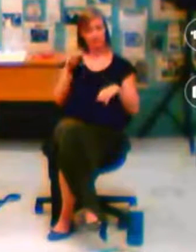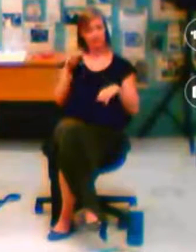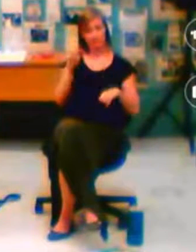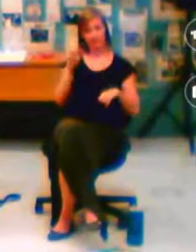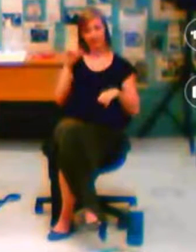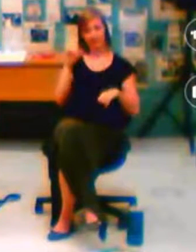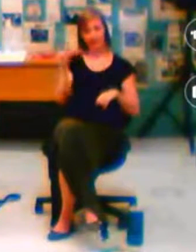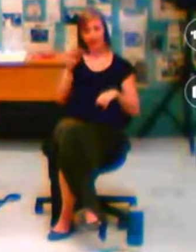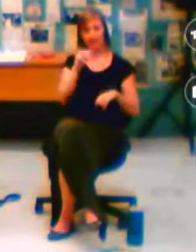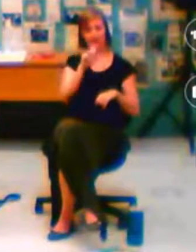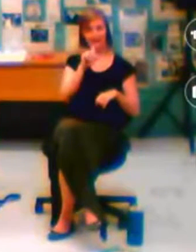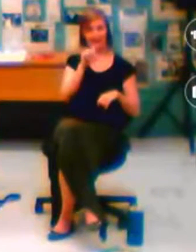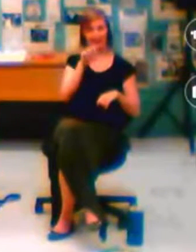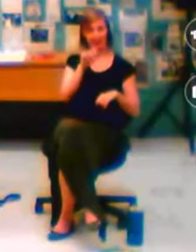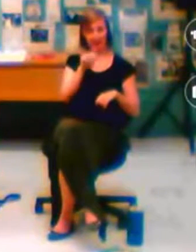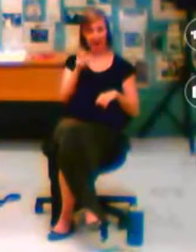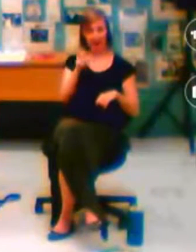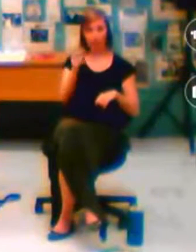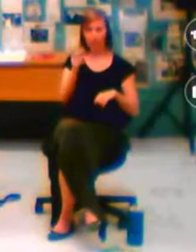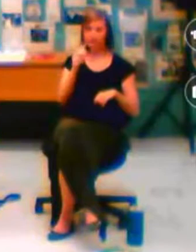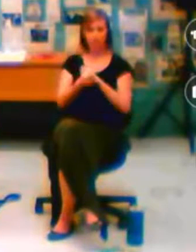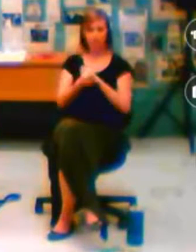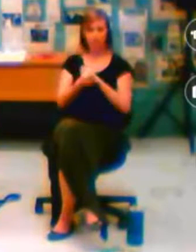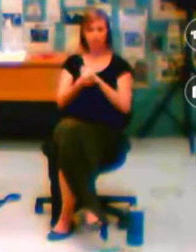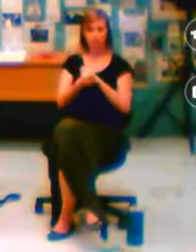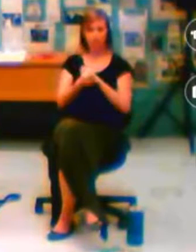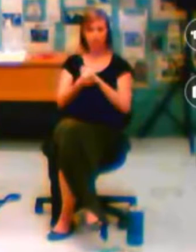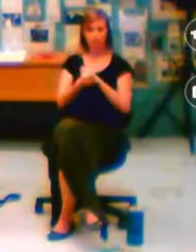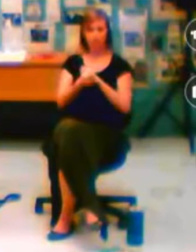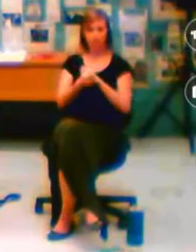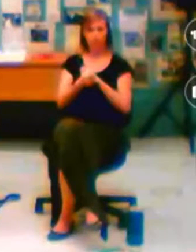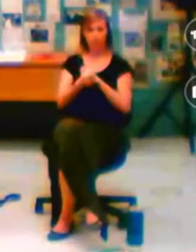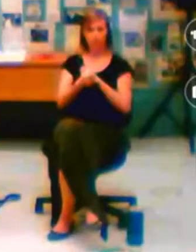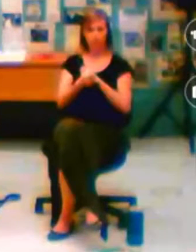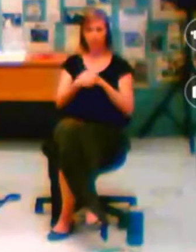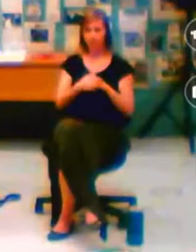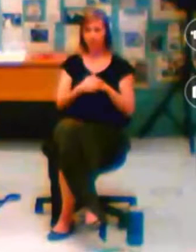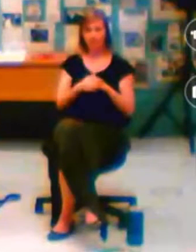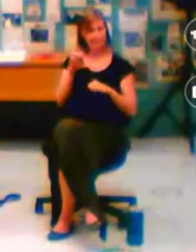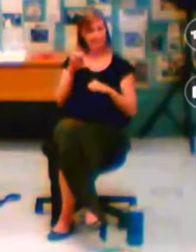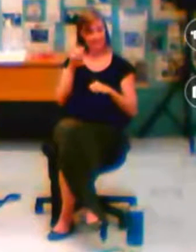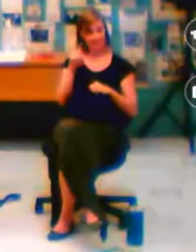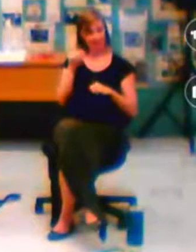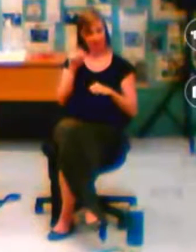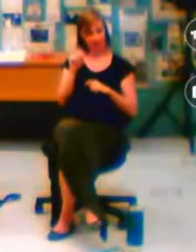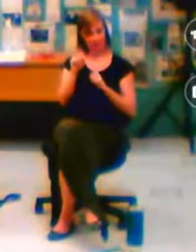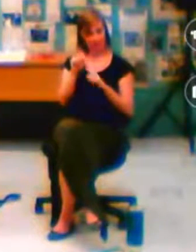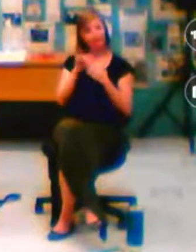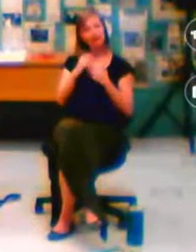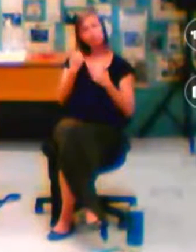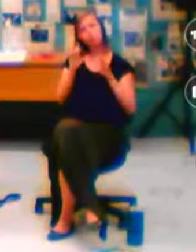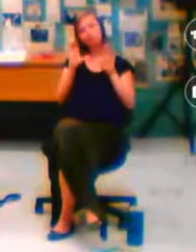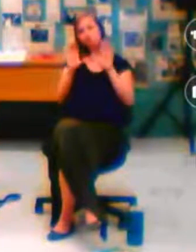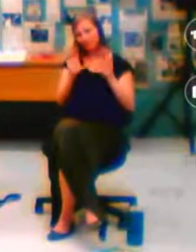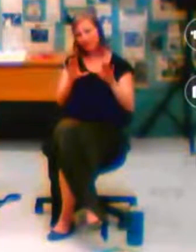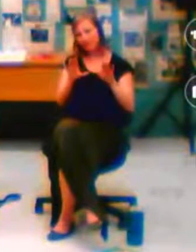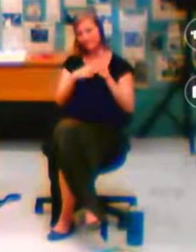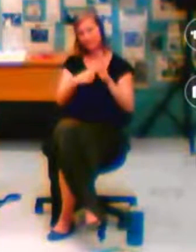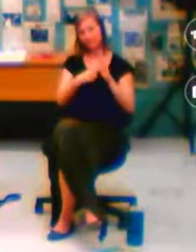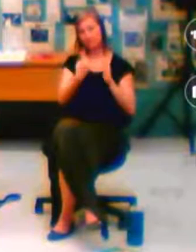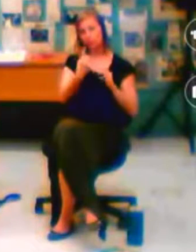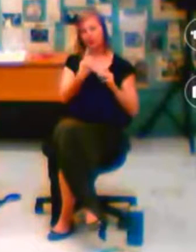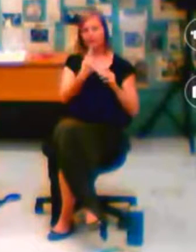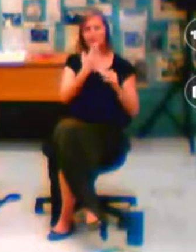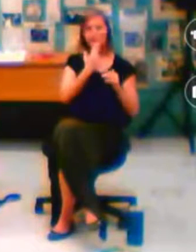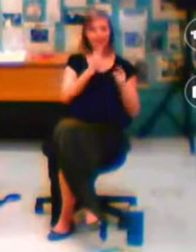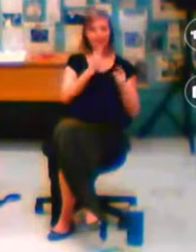not operate at all in the way the Colorado Care Yes people say it operates. We have systems currently, Medicaid and